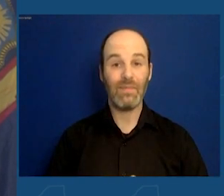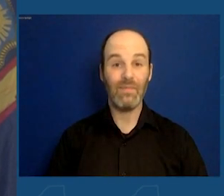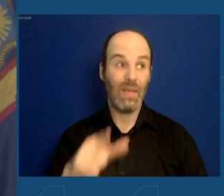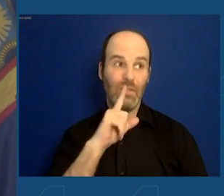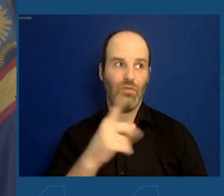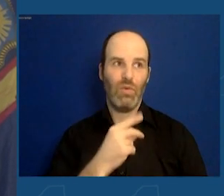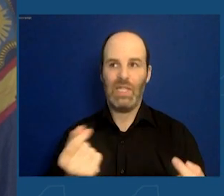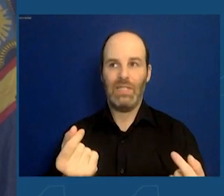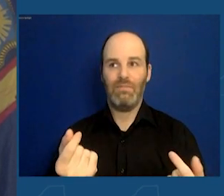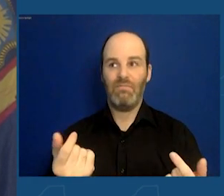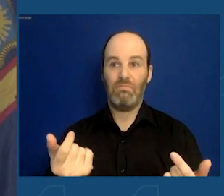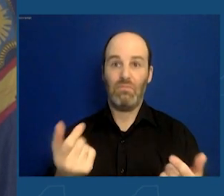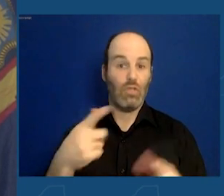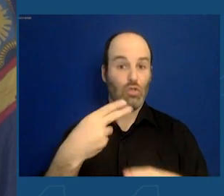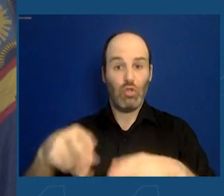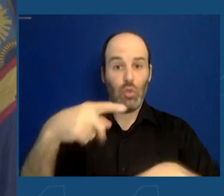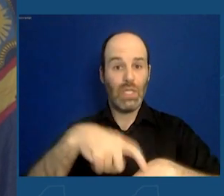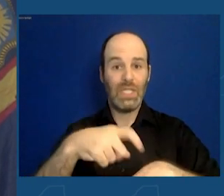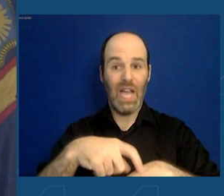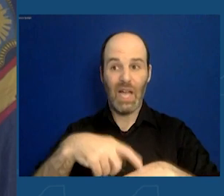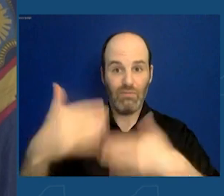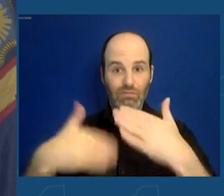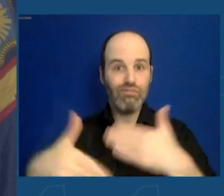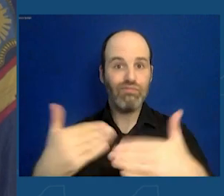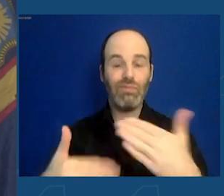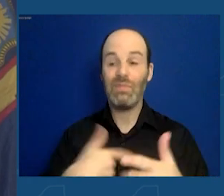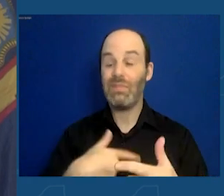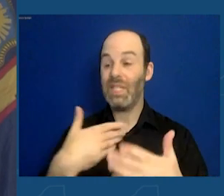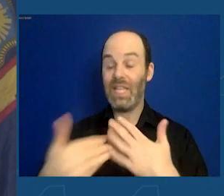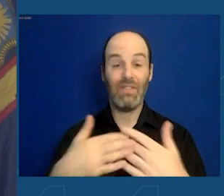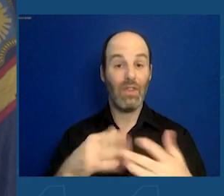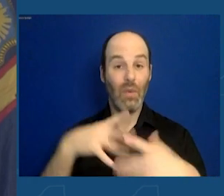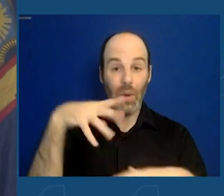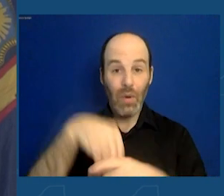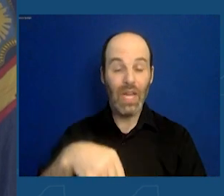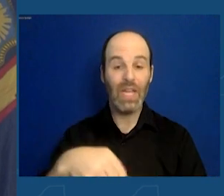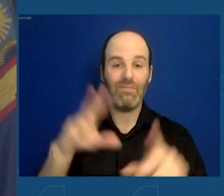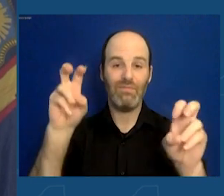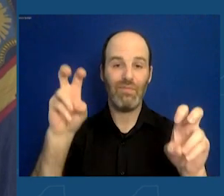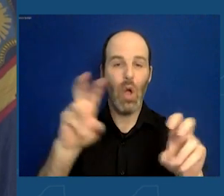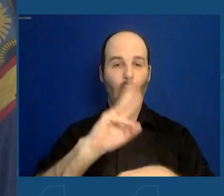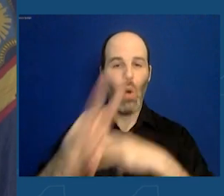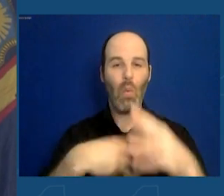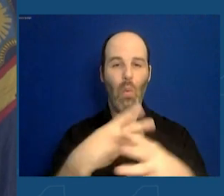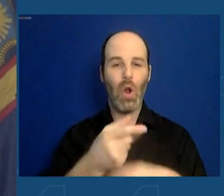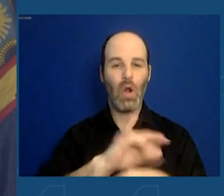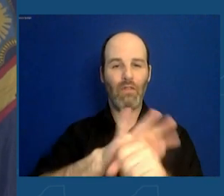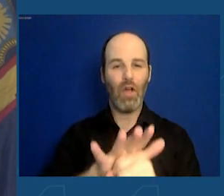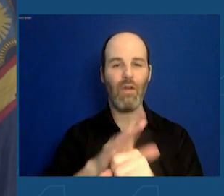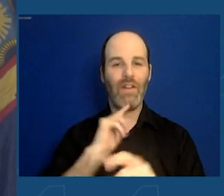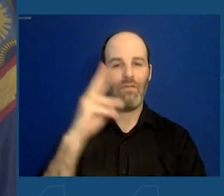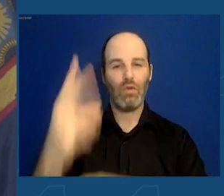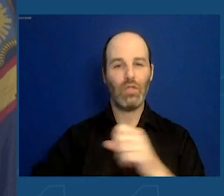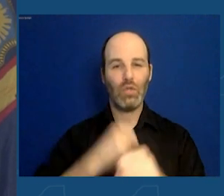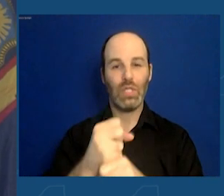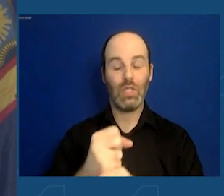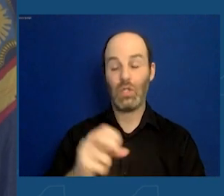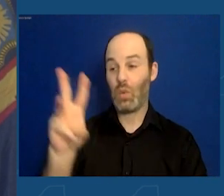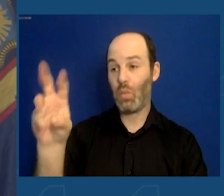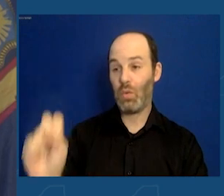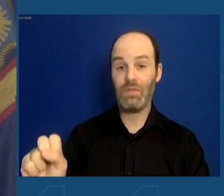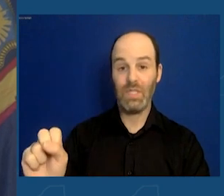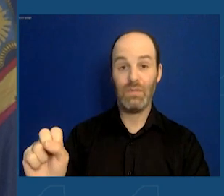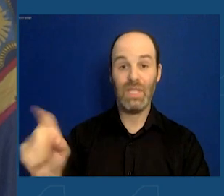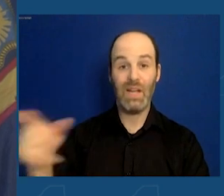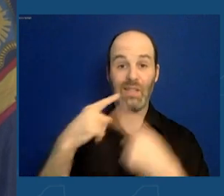time, despite the fact that we lived in COVID world for 2 years. In fact, Wolfspeed has announced that